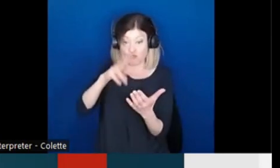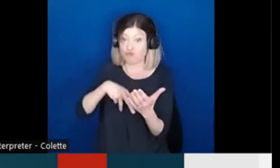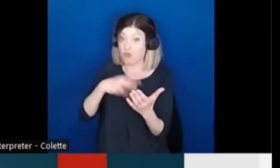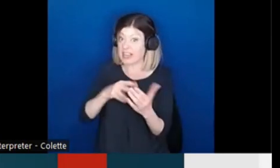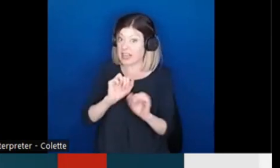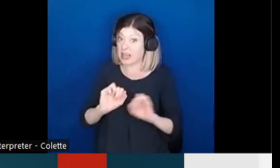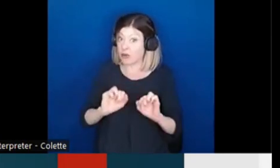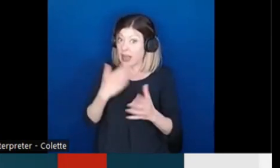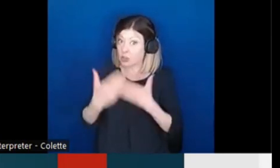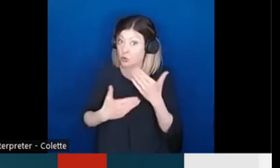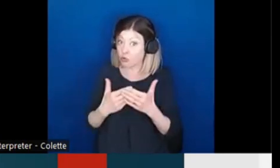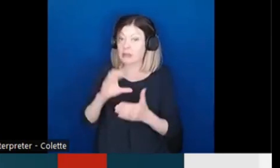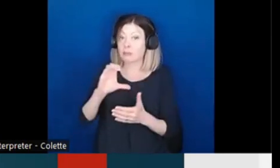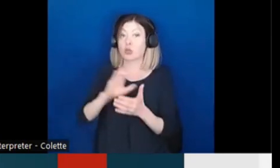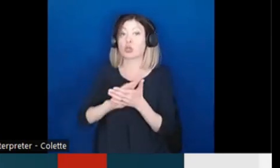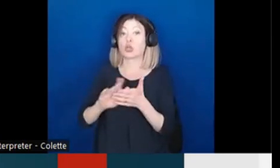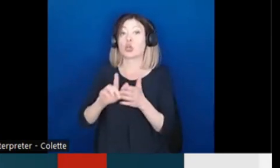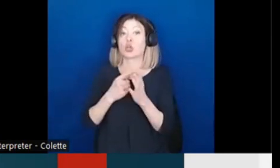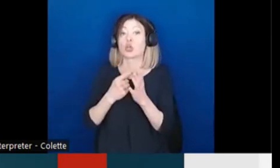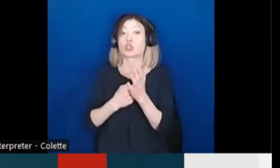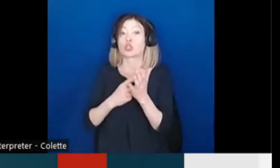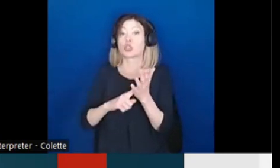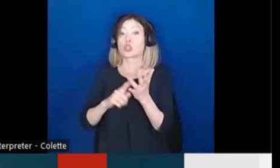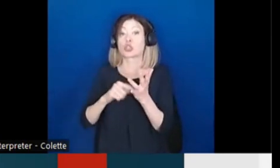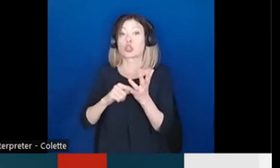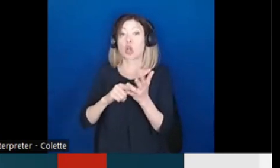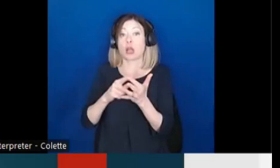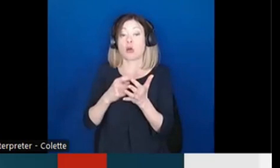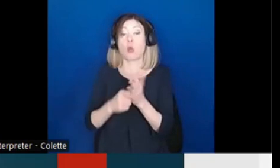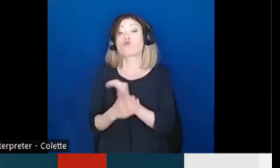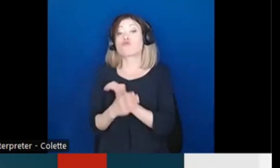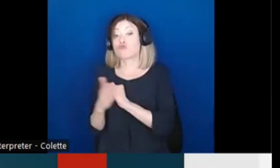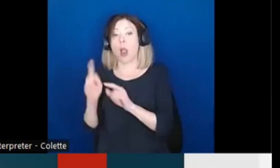there, her most famous novel, of course, is Jane Eyre.